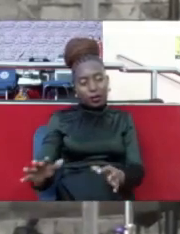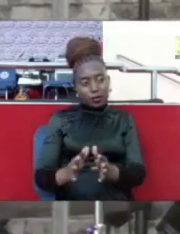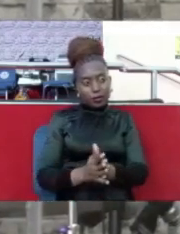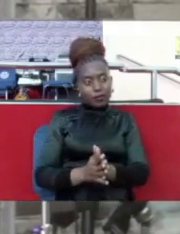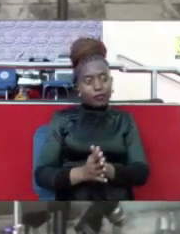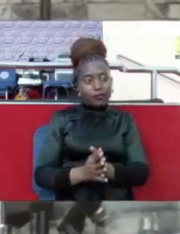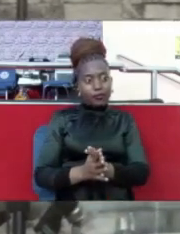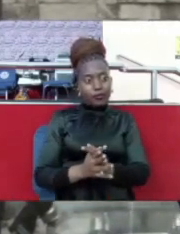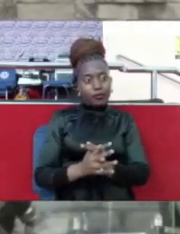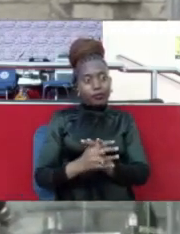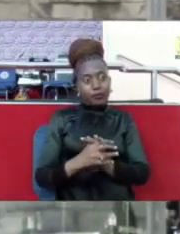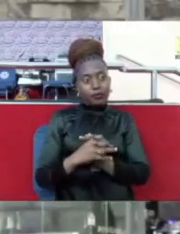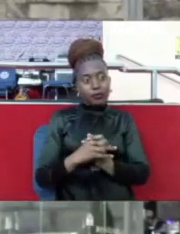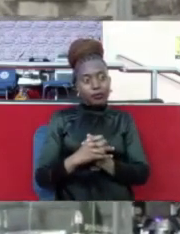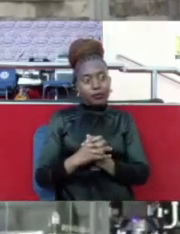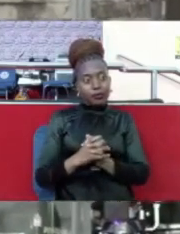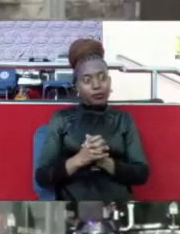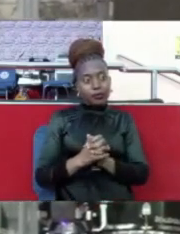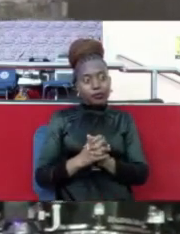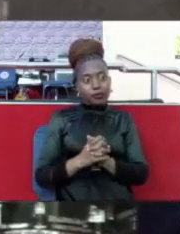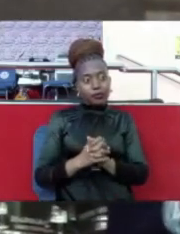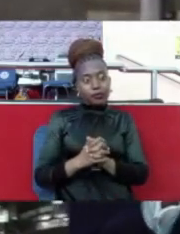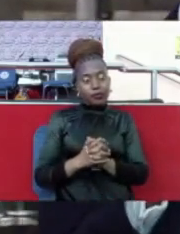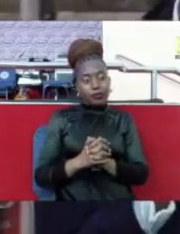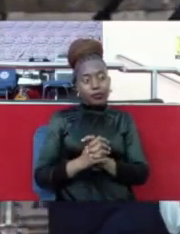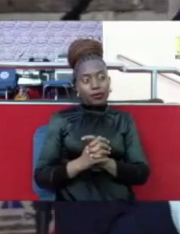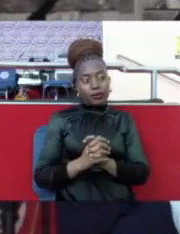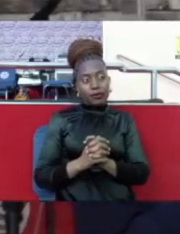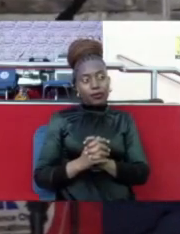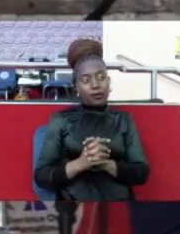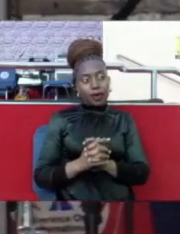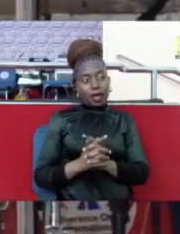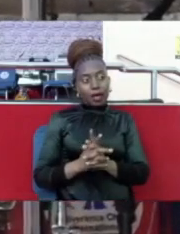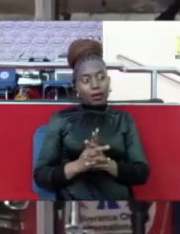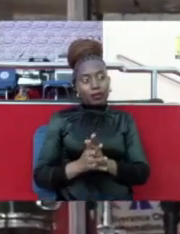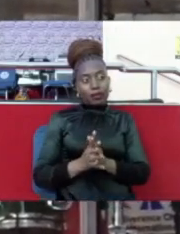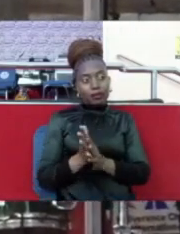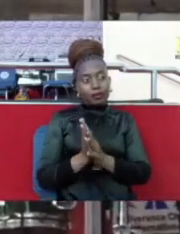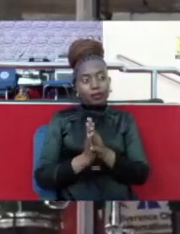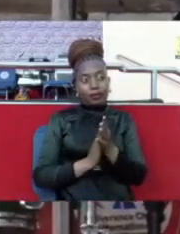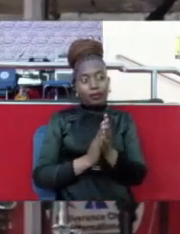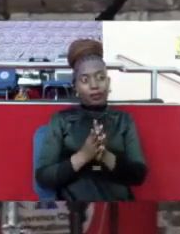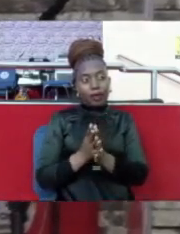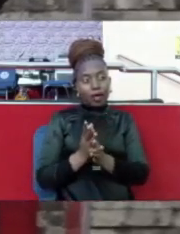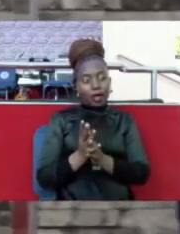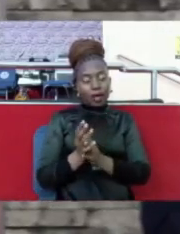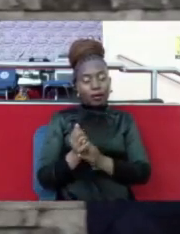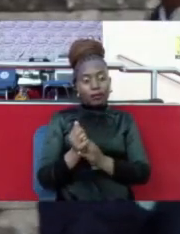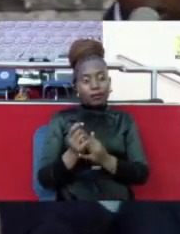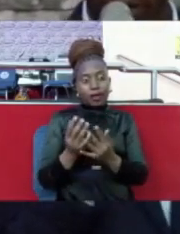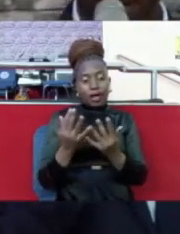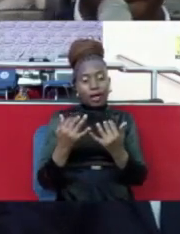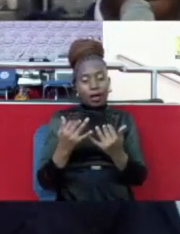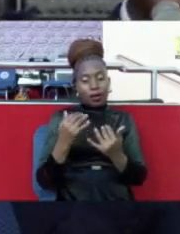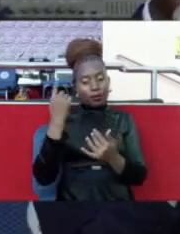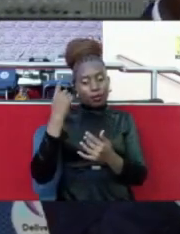umbali wa kilomita 1,600. And during one of over a year, not in one day. Kwa kiwango ama muda wa mwaka